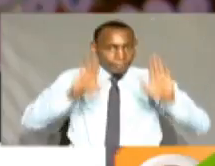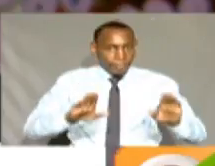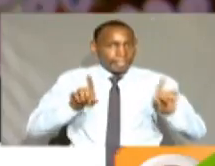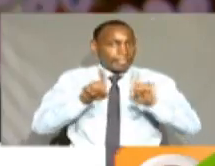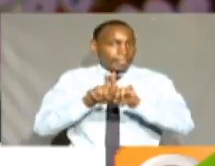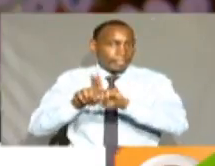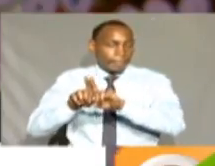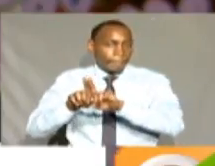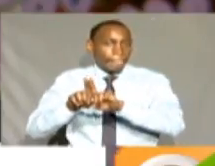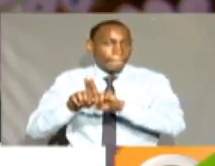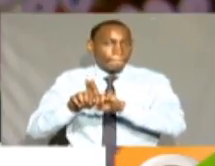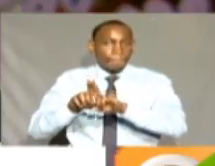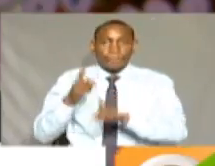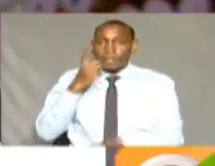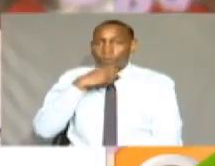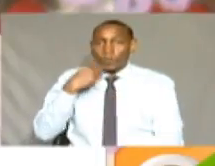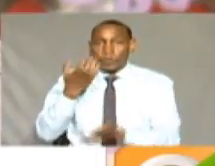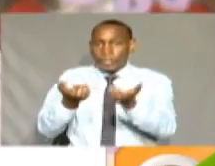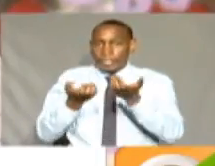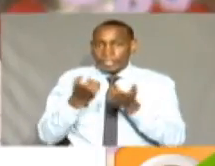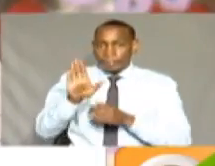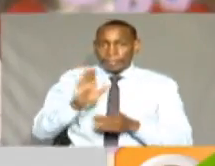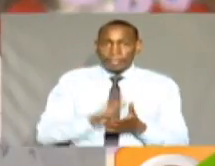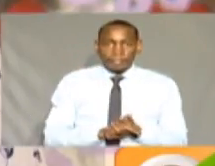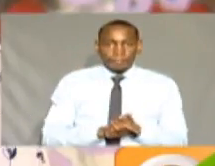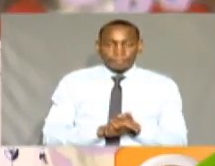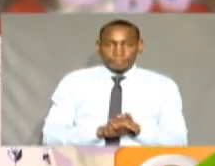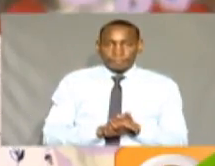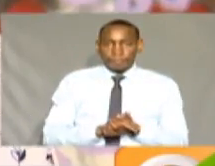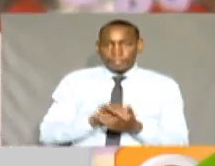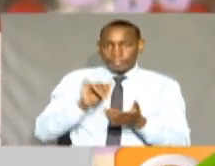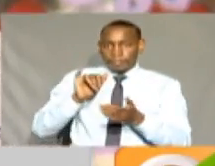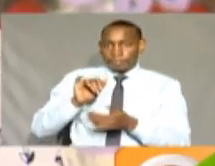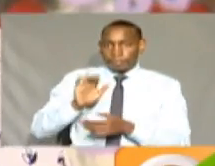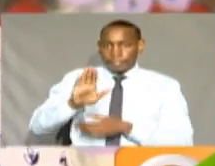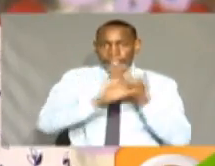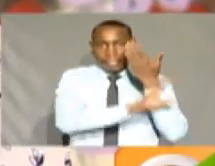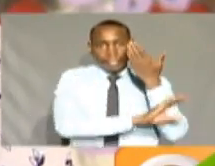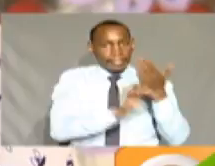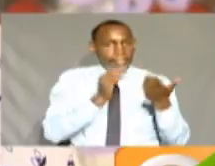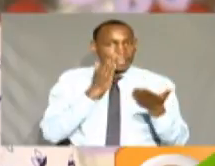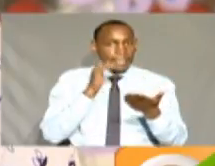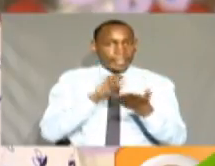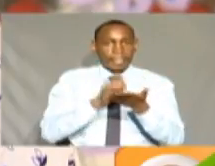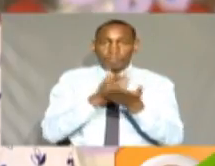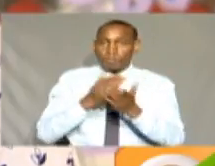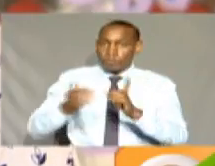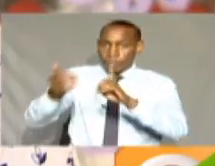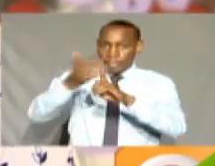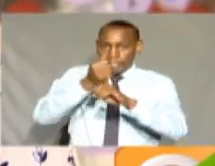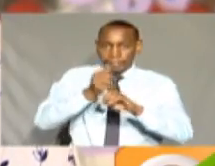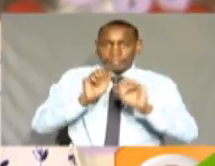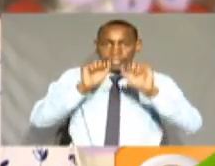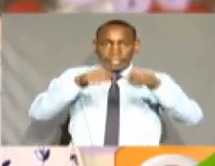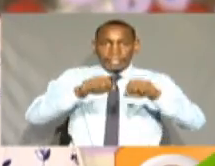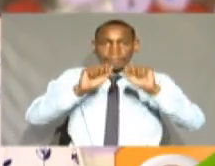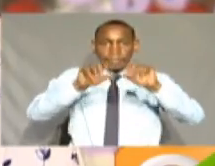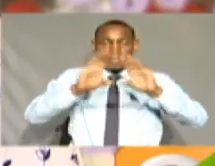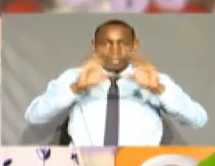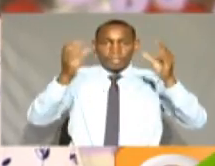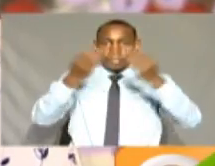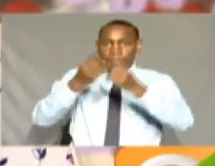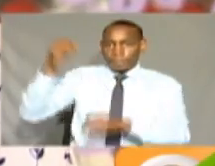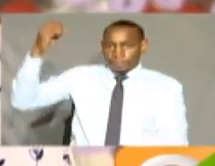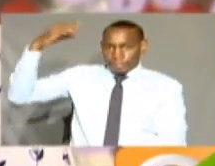also who needs them. It is one of the countries really making great strides in enabling universal access to energy for